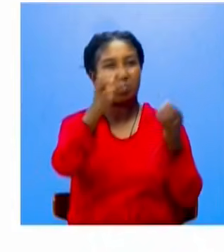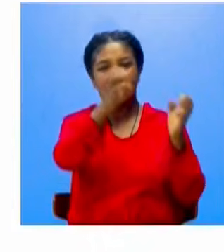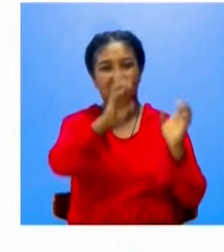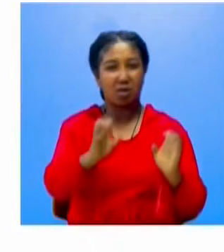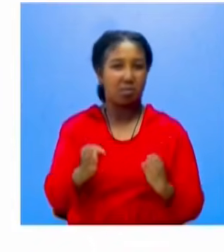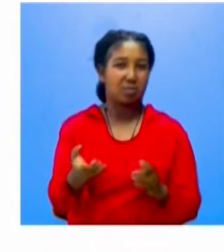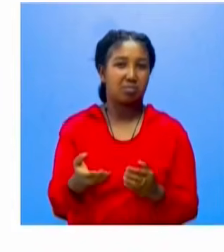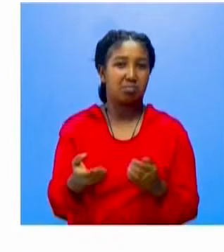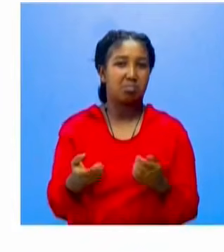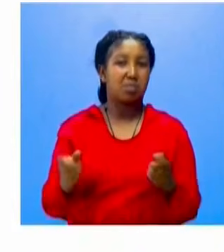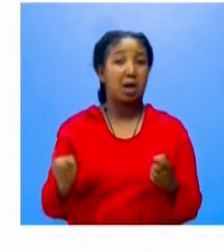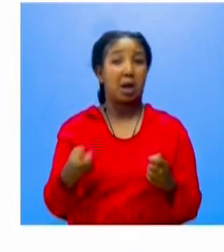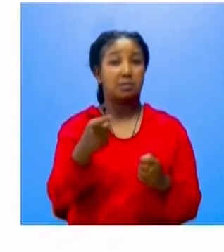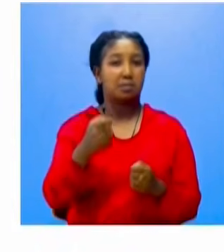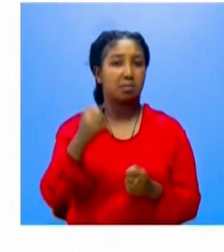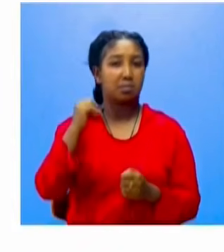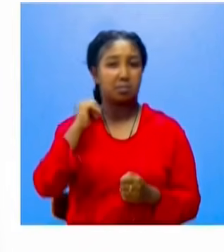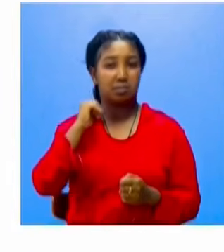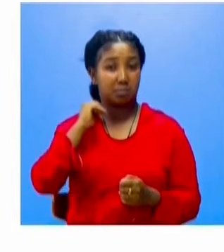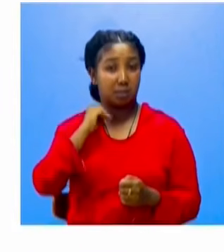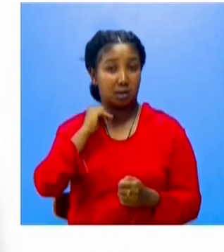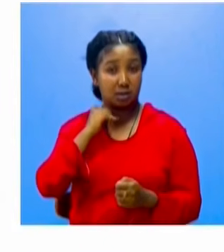becomes